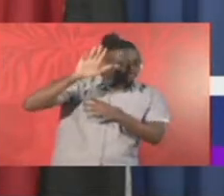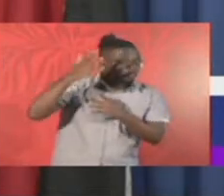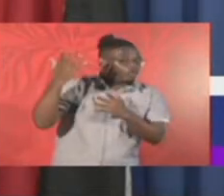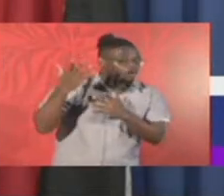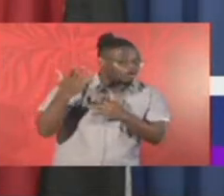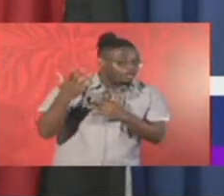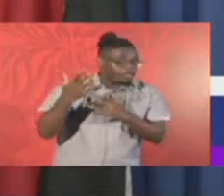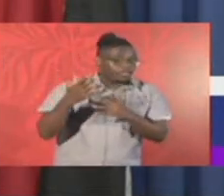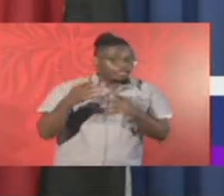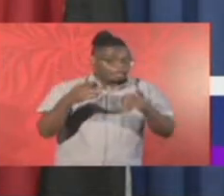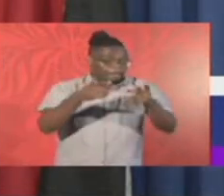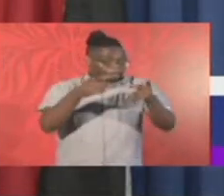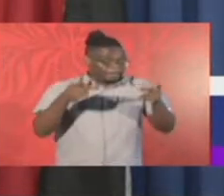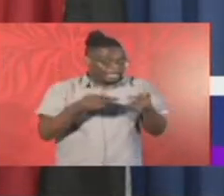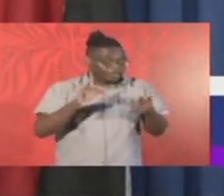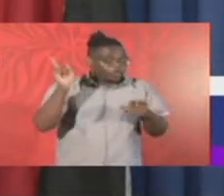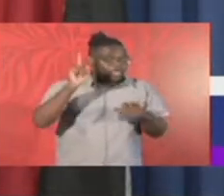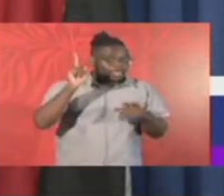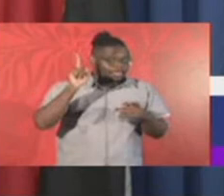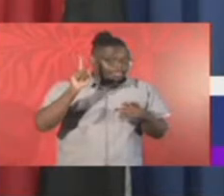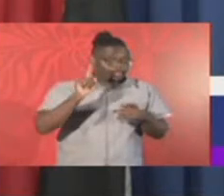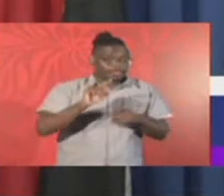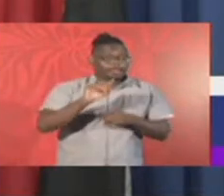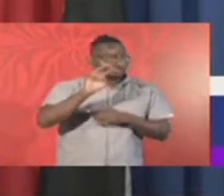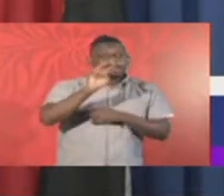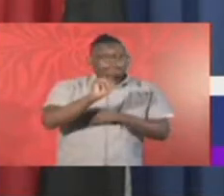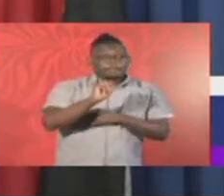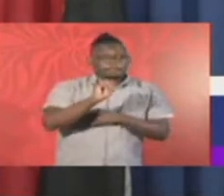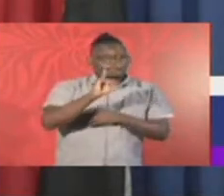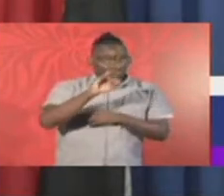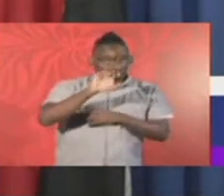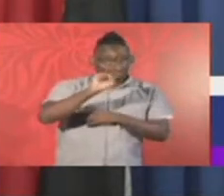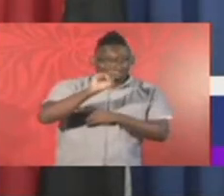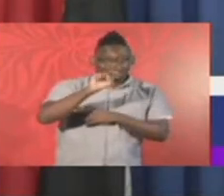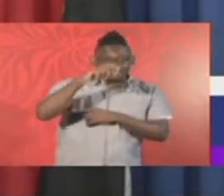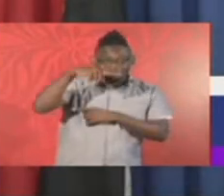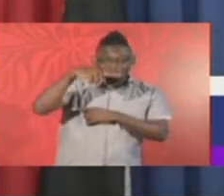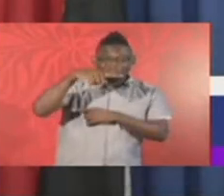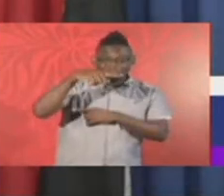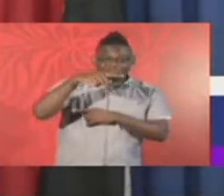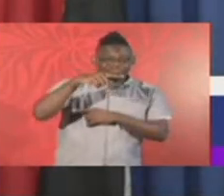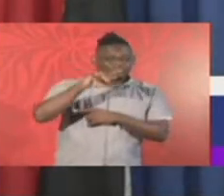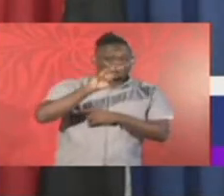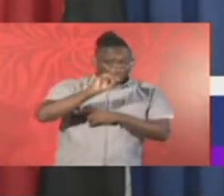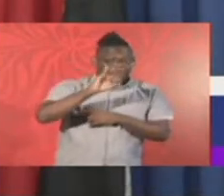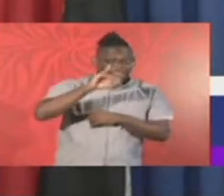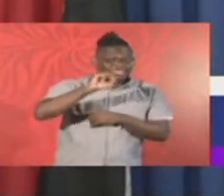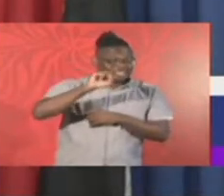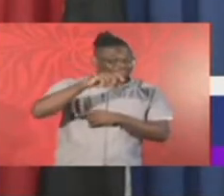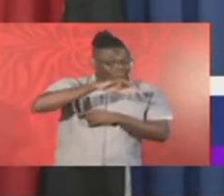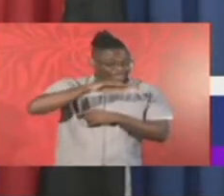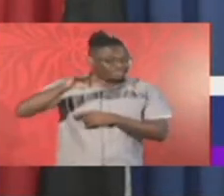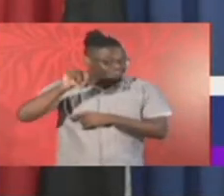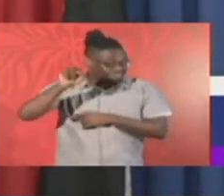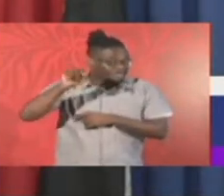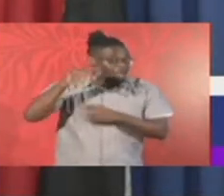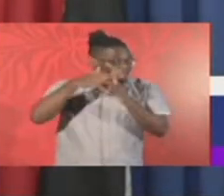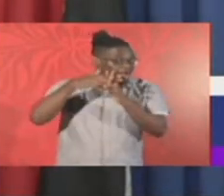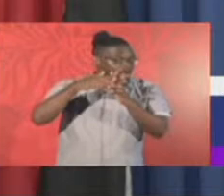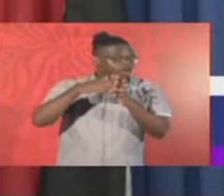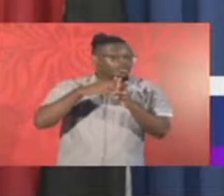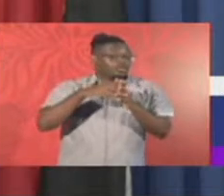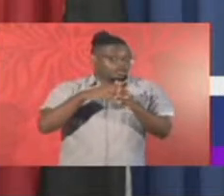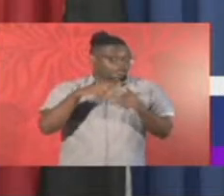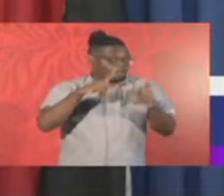vaccinated in America, their level of vaccination is at 36%. And that is not first